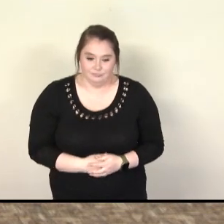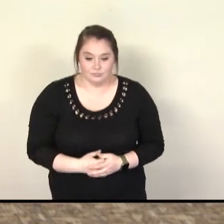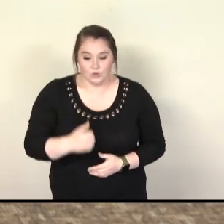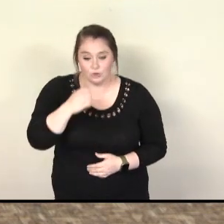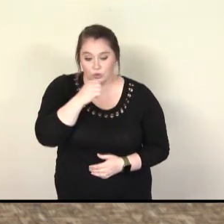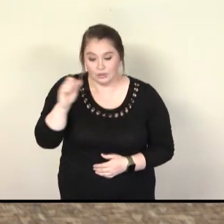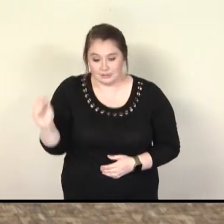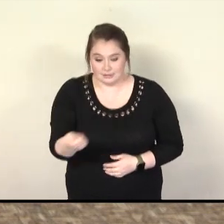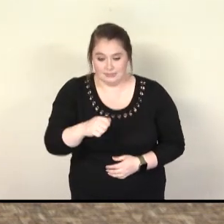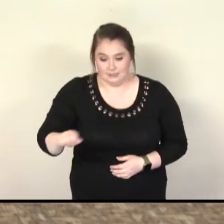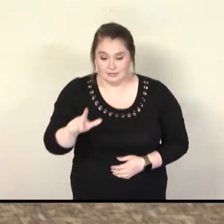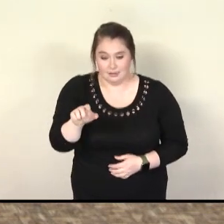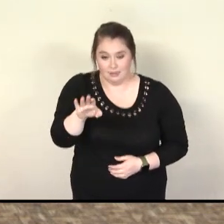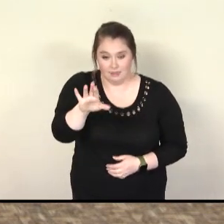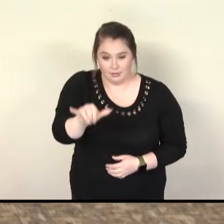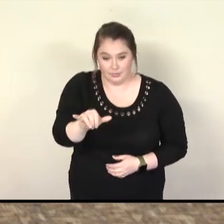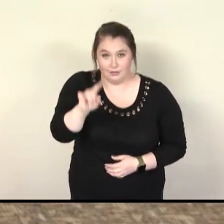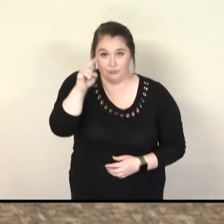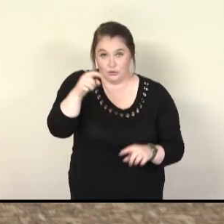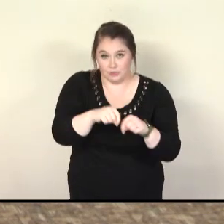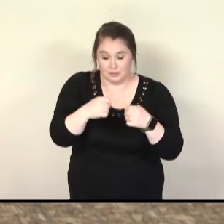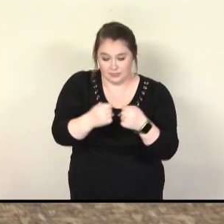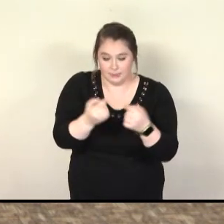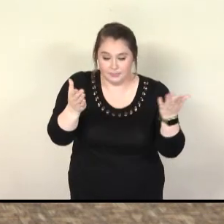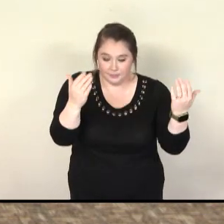Girls tennis, we have Libby Hack, first team,